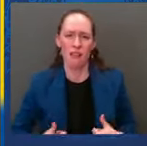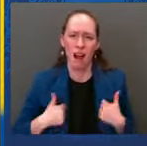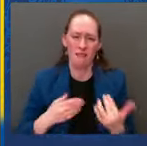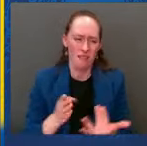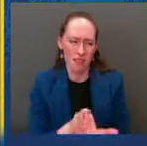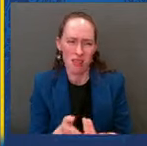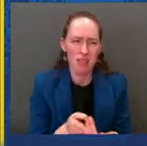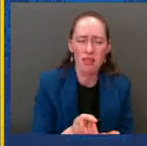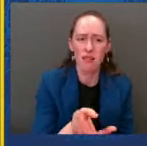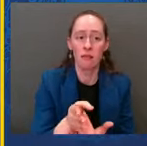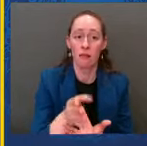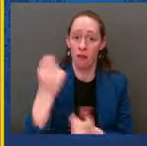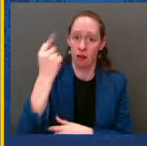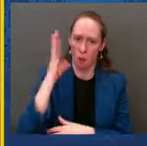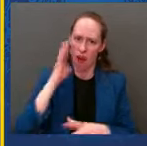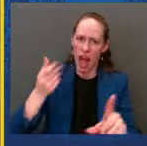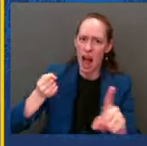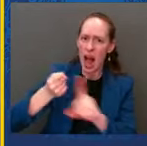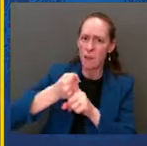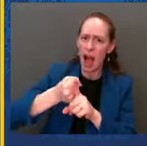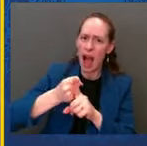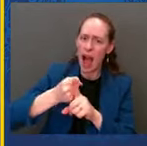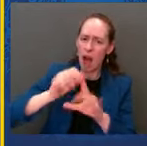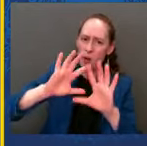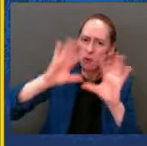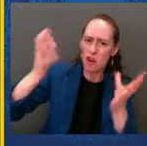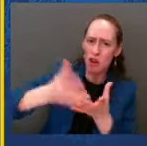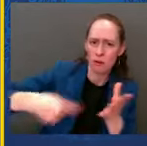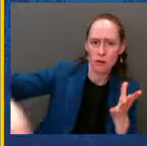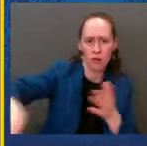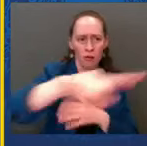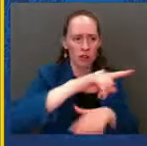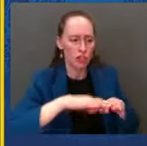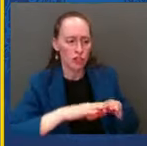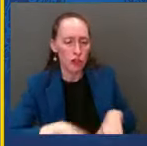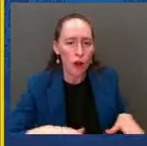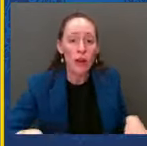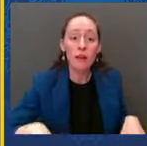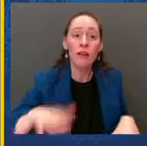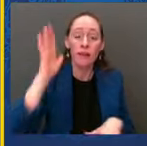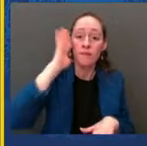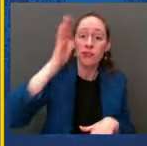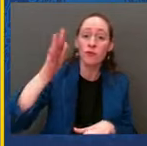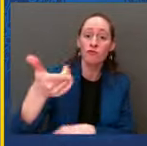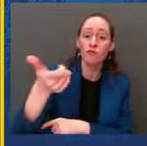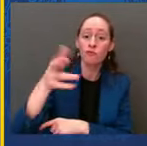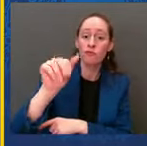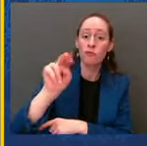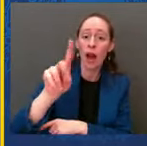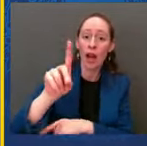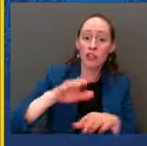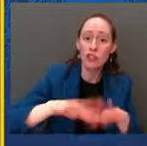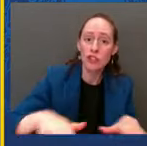then their children and grandchildren." He wasn't only speaking about the children and grandchildren of Ukraine. He was speaking about all of